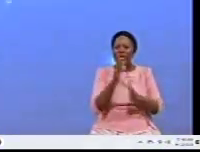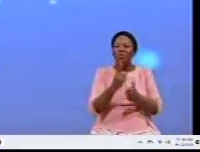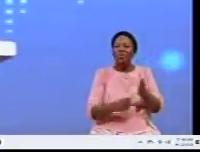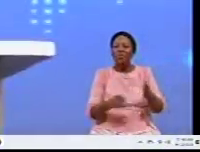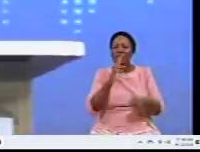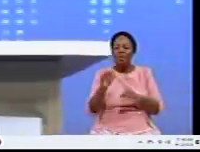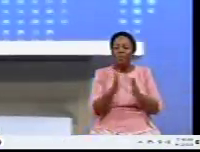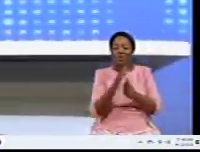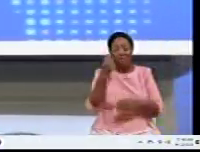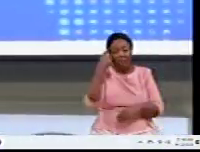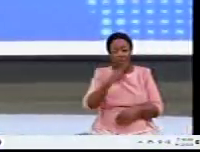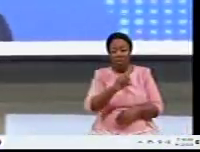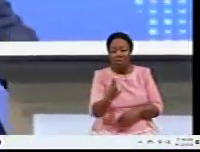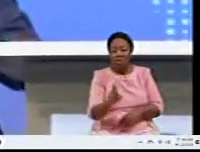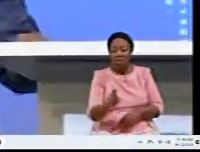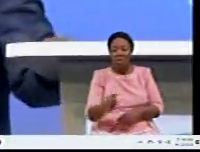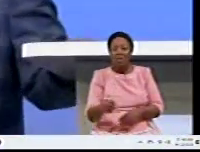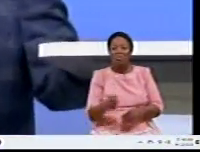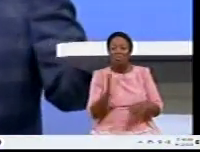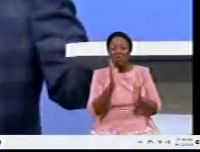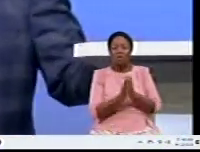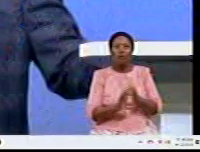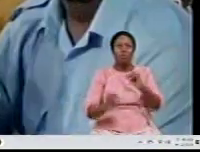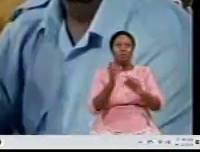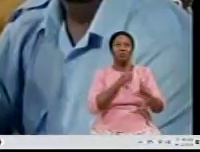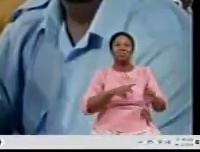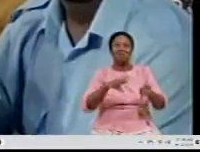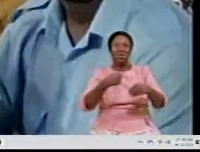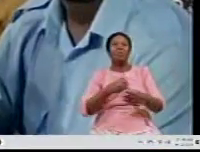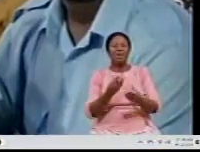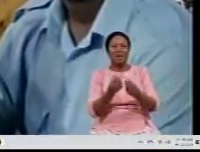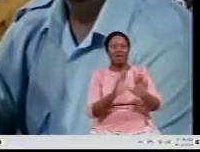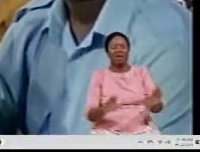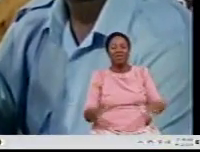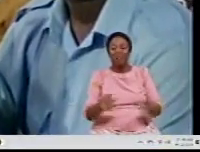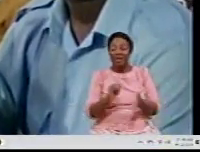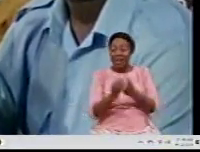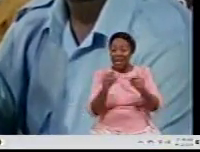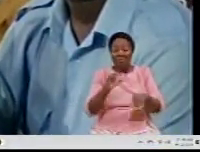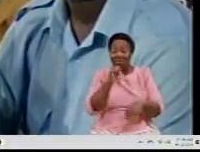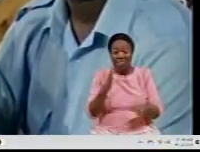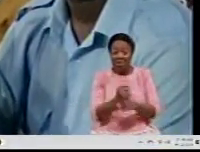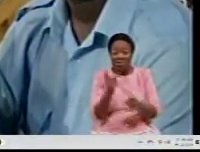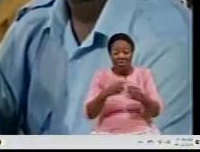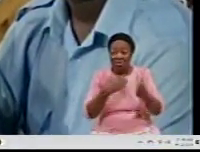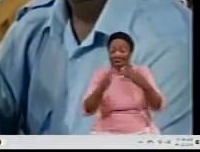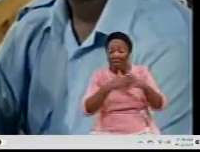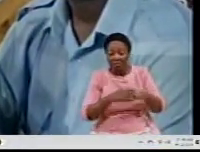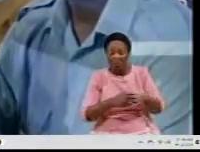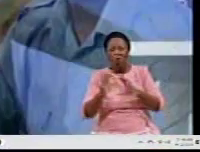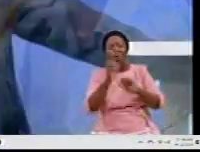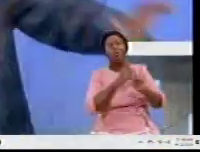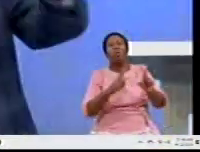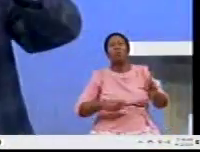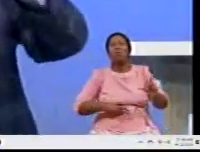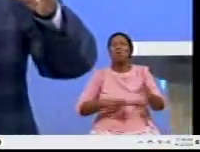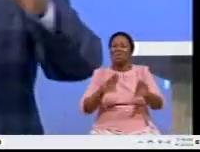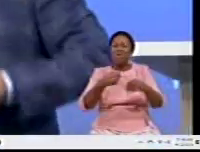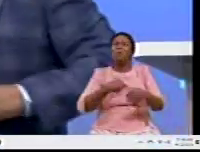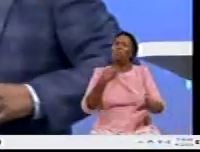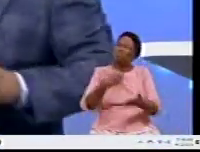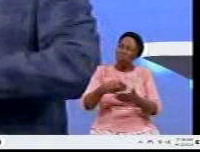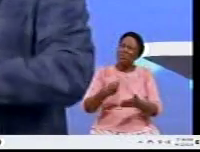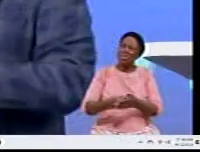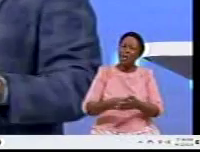Lord, give me land. That land will not take you to heaven. Oh Lord, give me money. Make